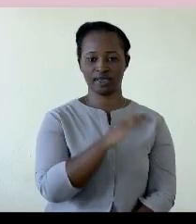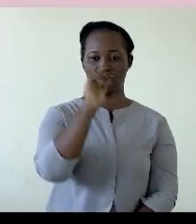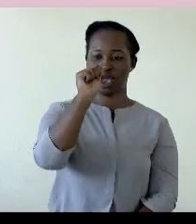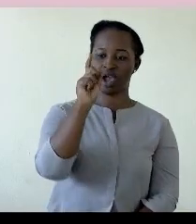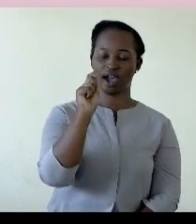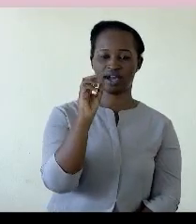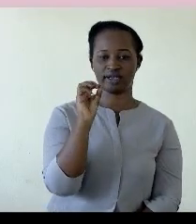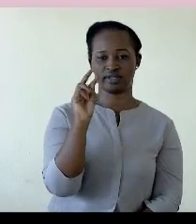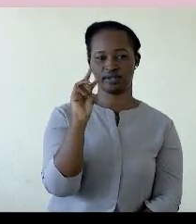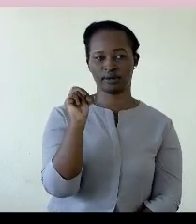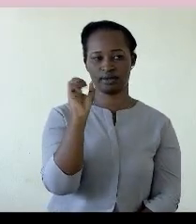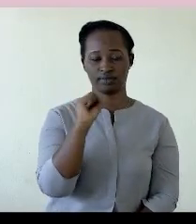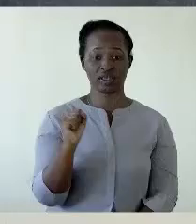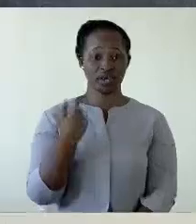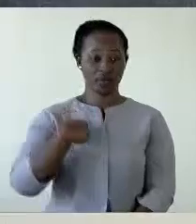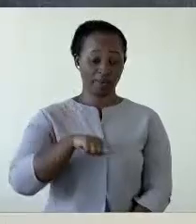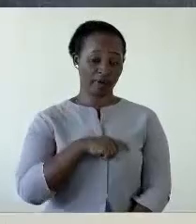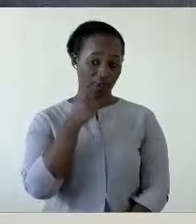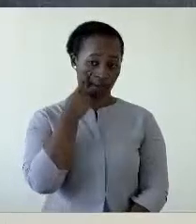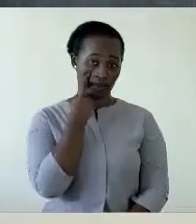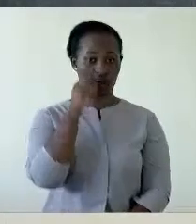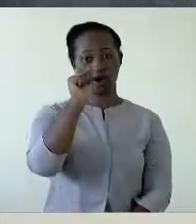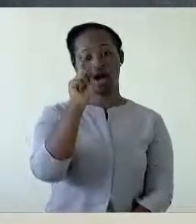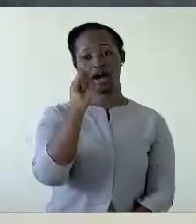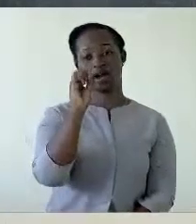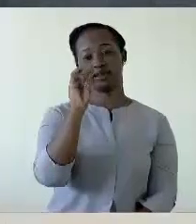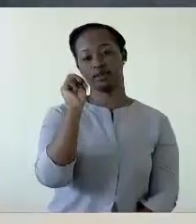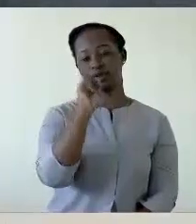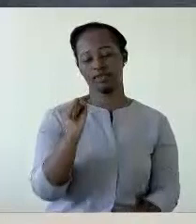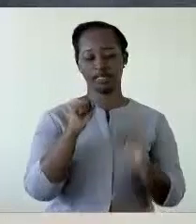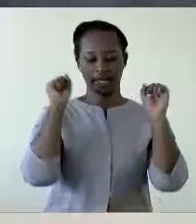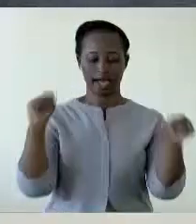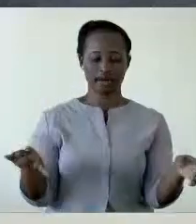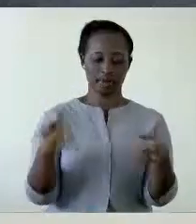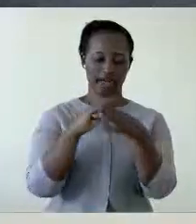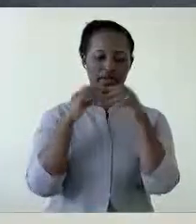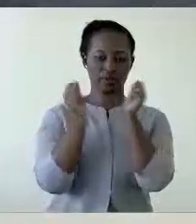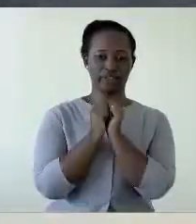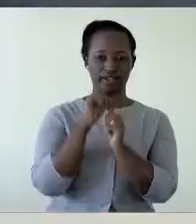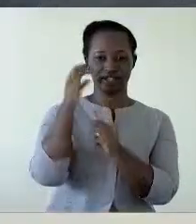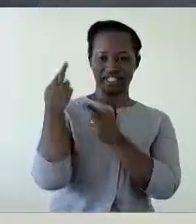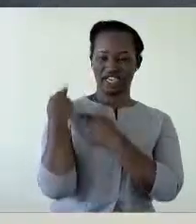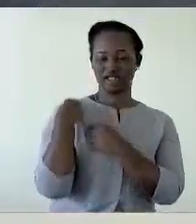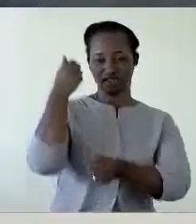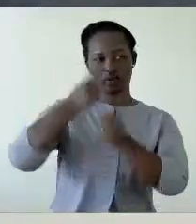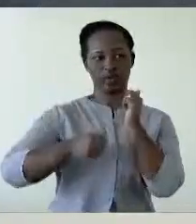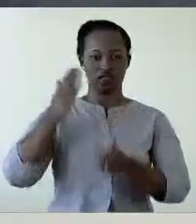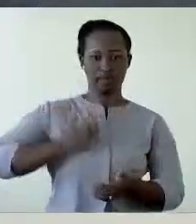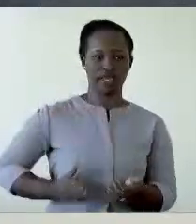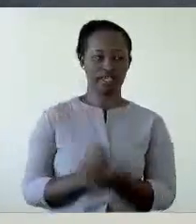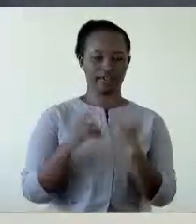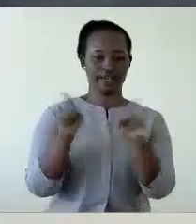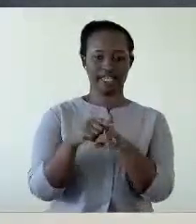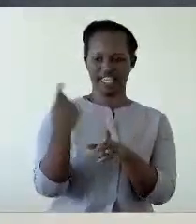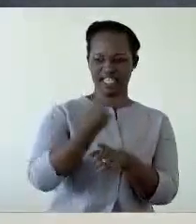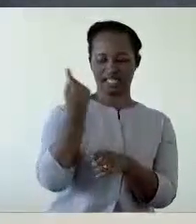can combine to give charged particles which behave like a single particle, and we have called those ones